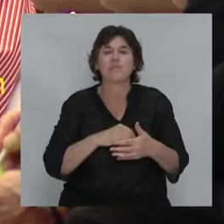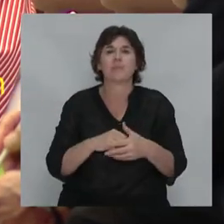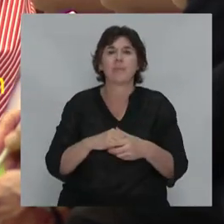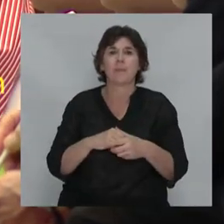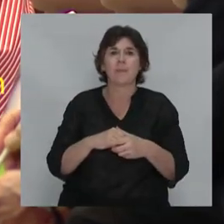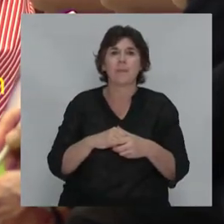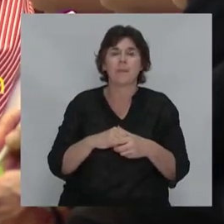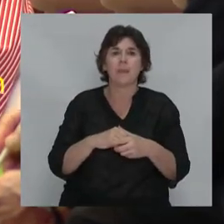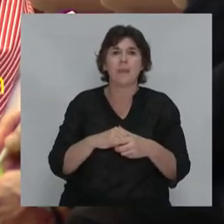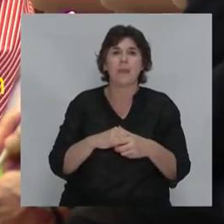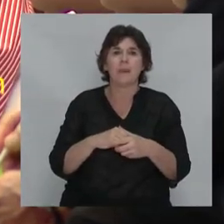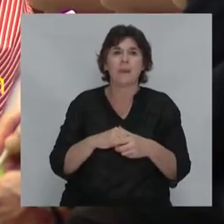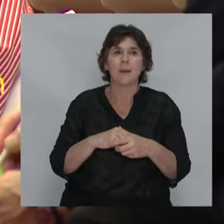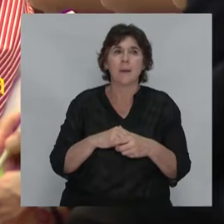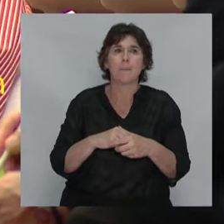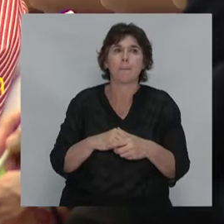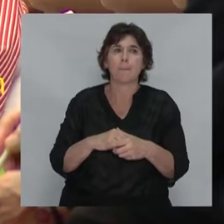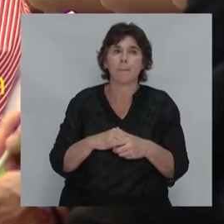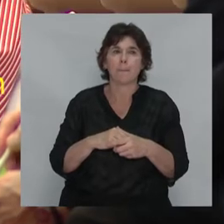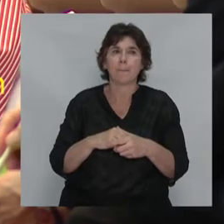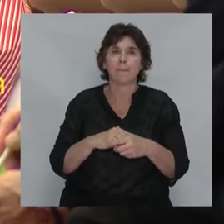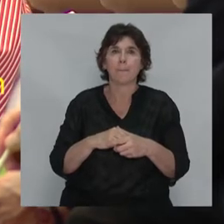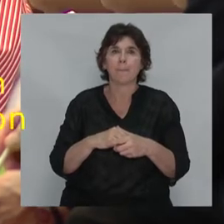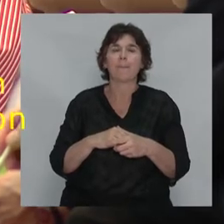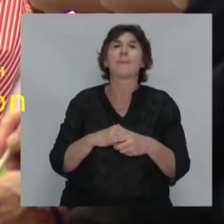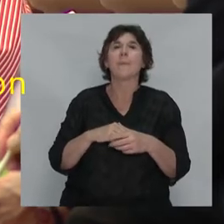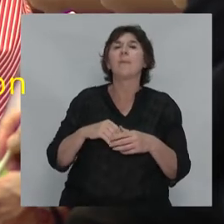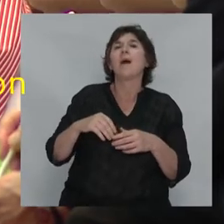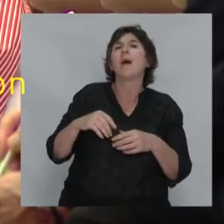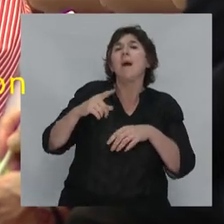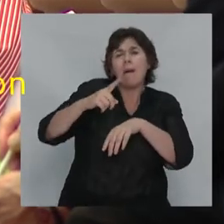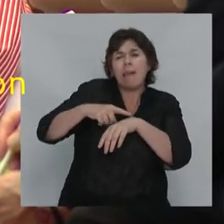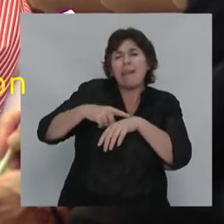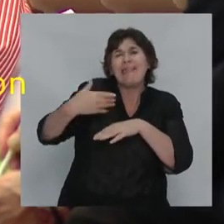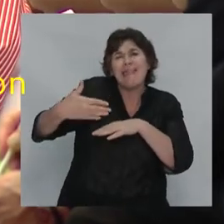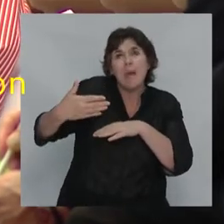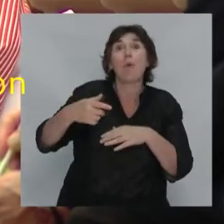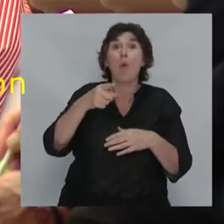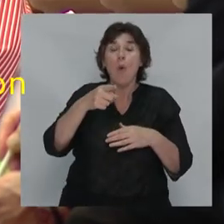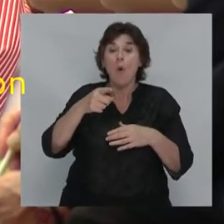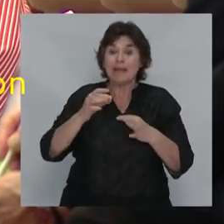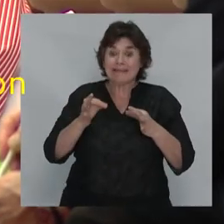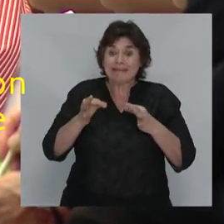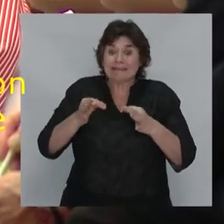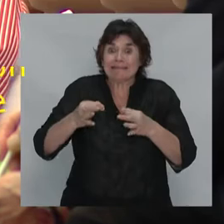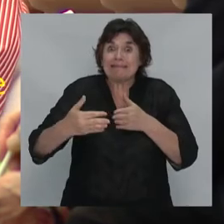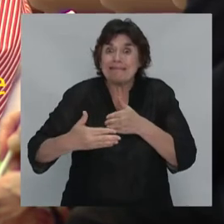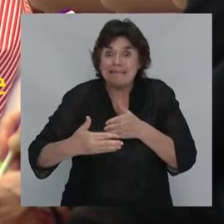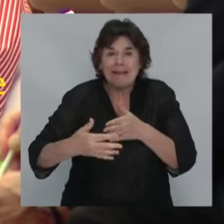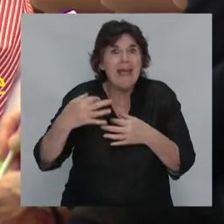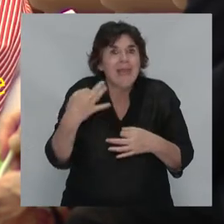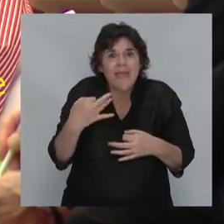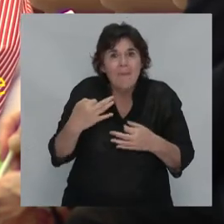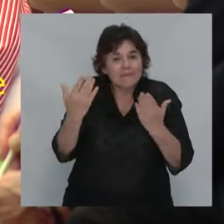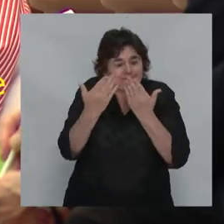over time. But if you hit those limits, you get the reaction. And I believe that you need to study how that works. Even in the